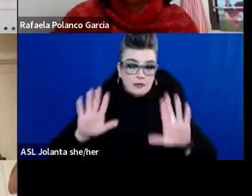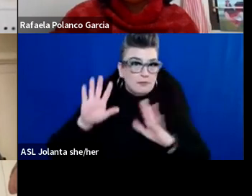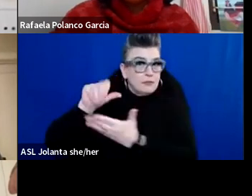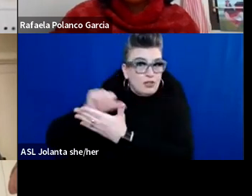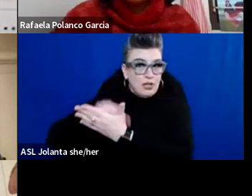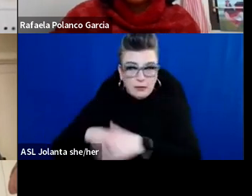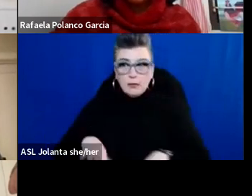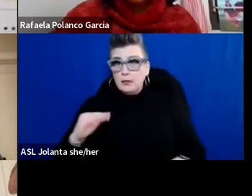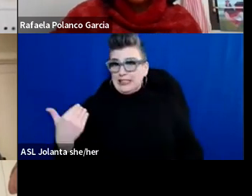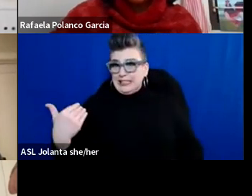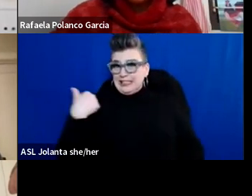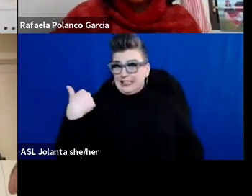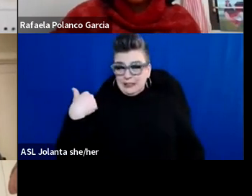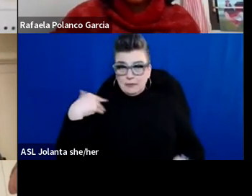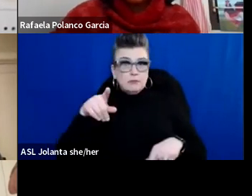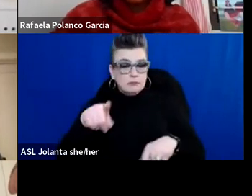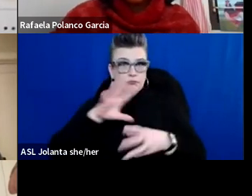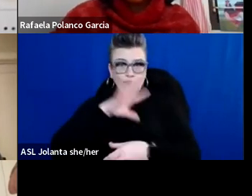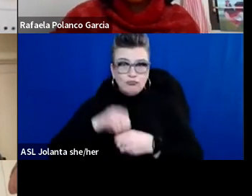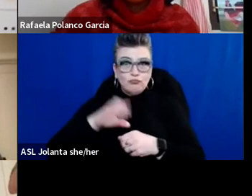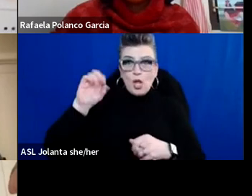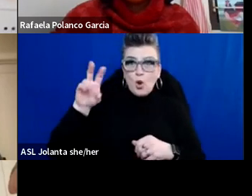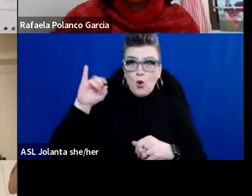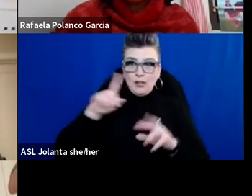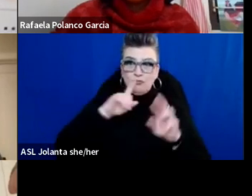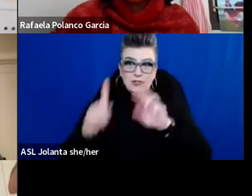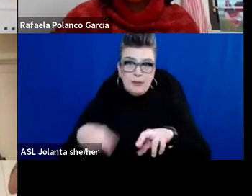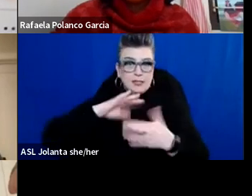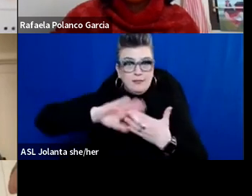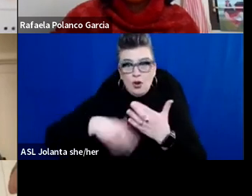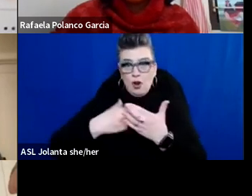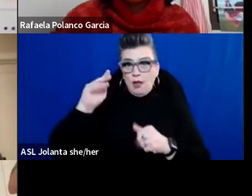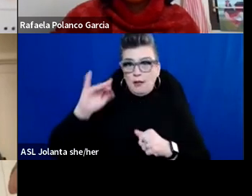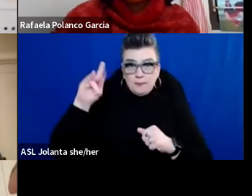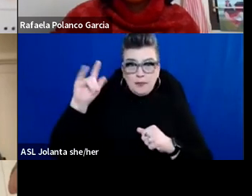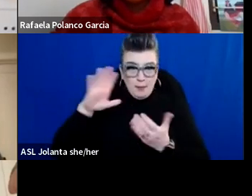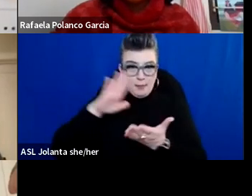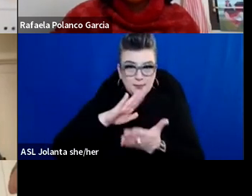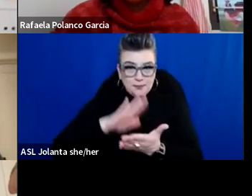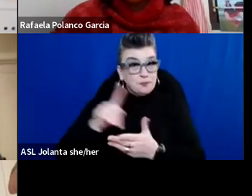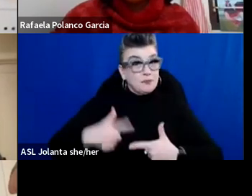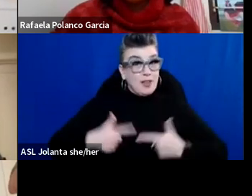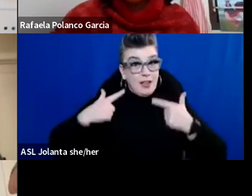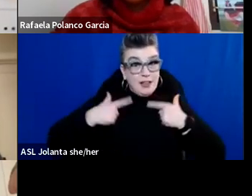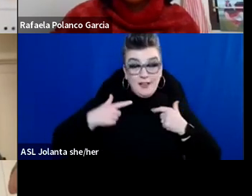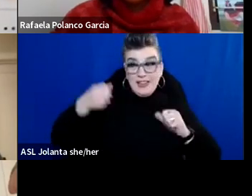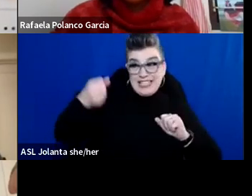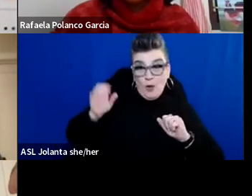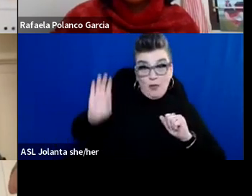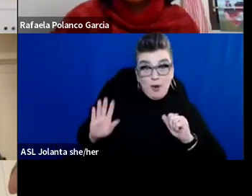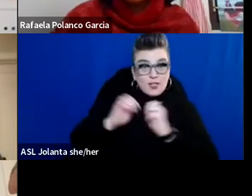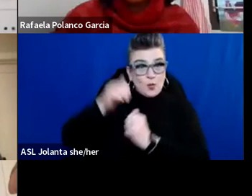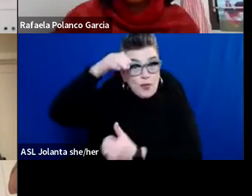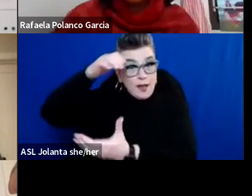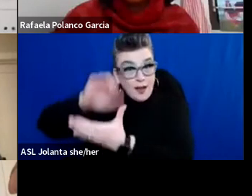response in new york city public schools he lives in south boston with his husband and his four-year-old son